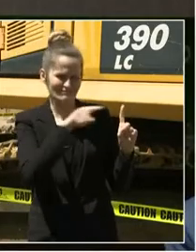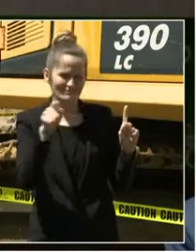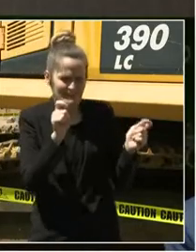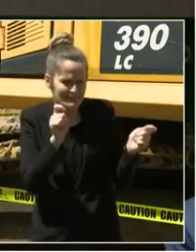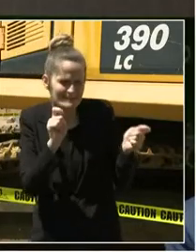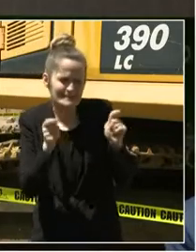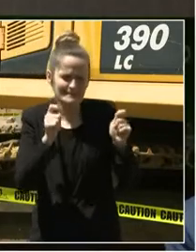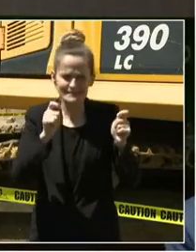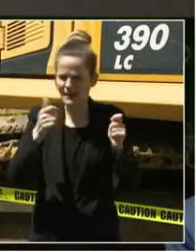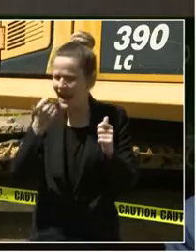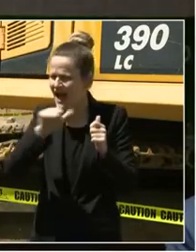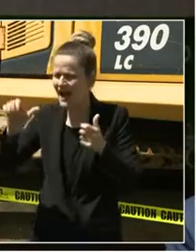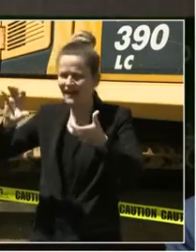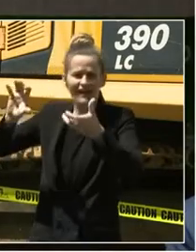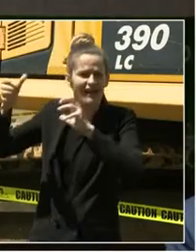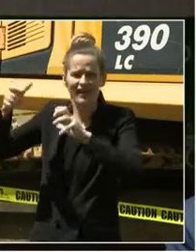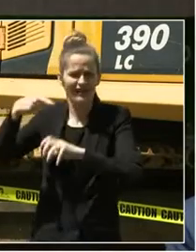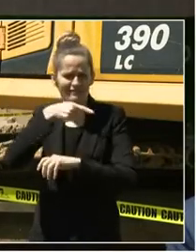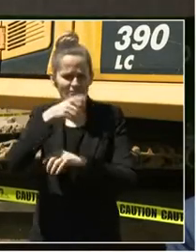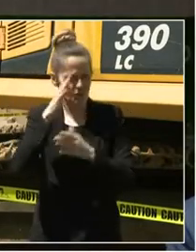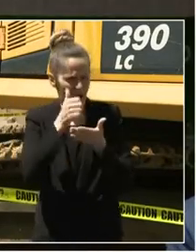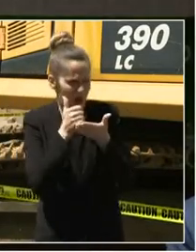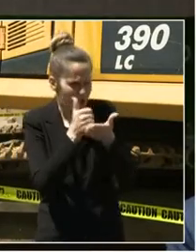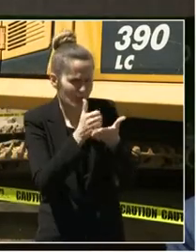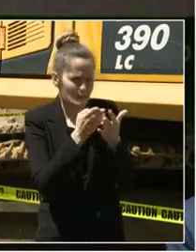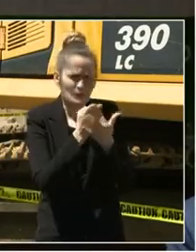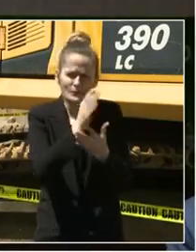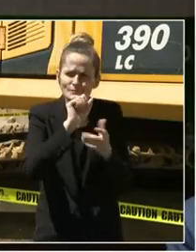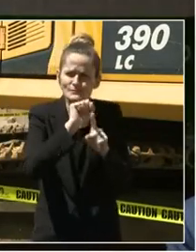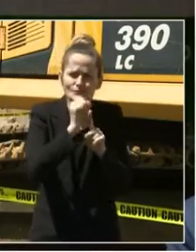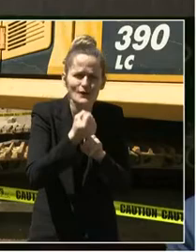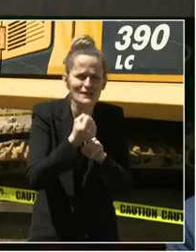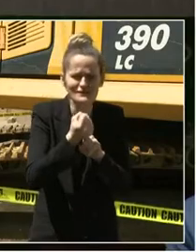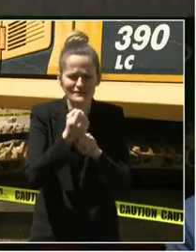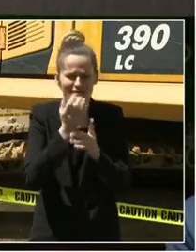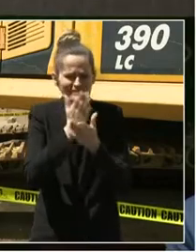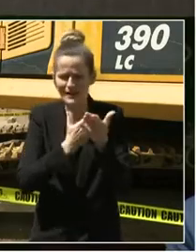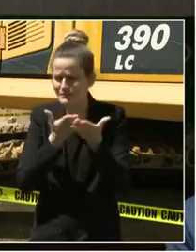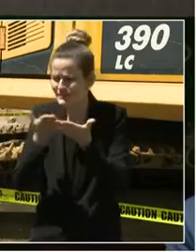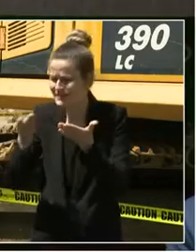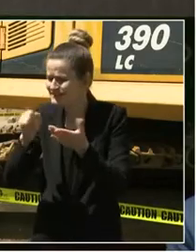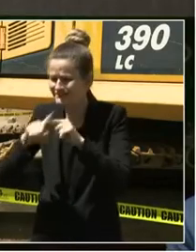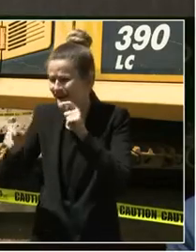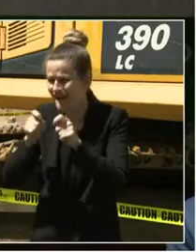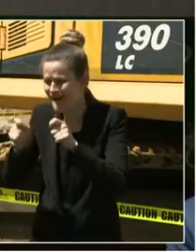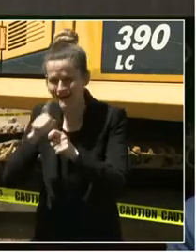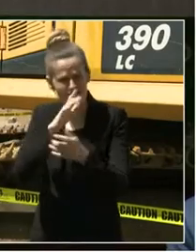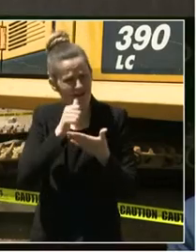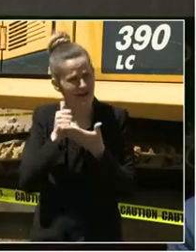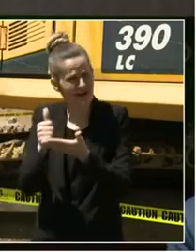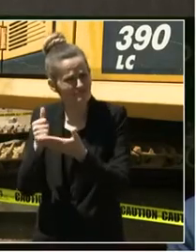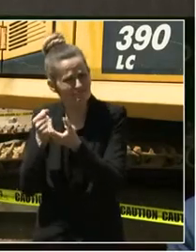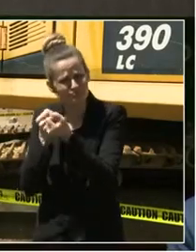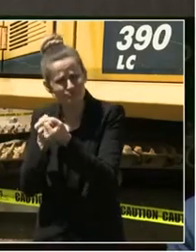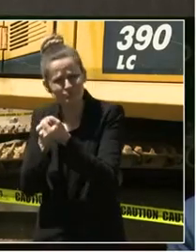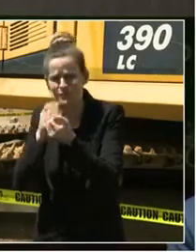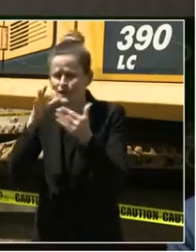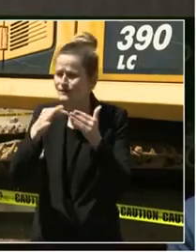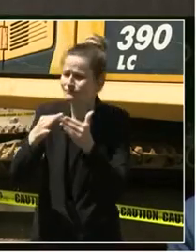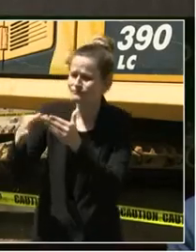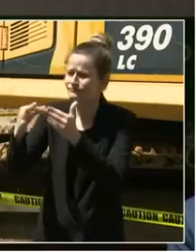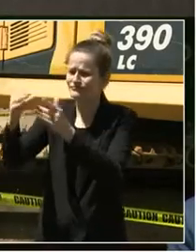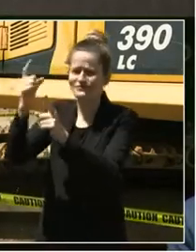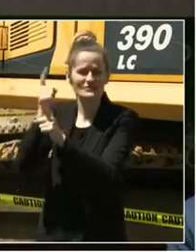some situations that we may not can handle administratively and point us in the right direction. So there's been a